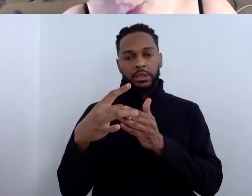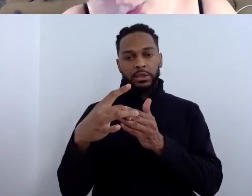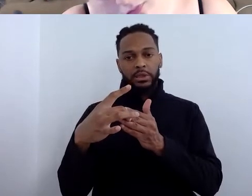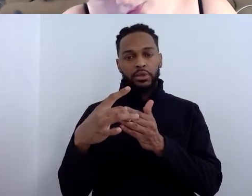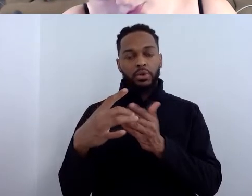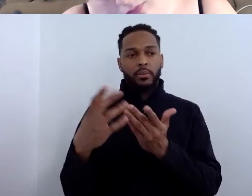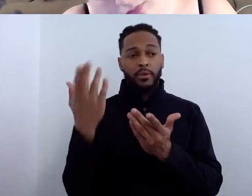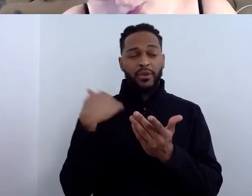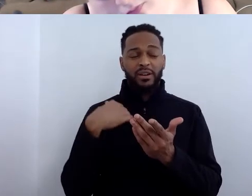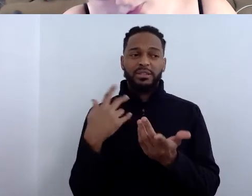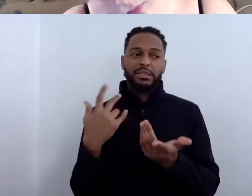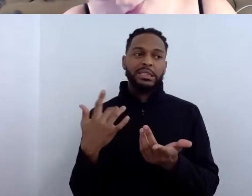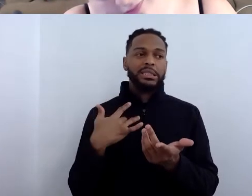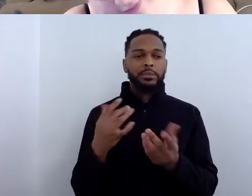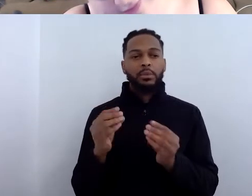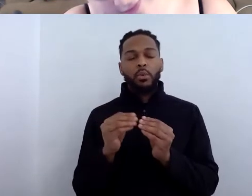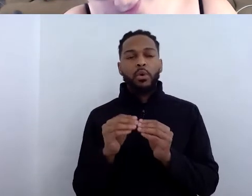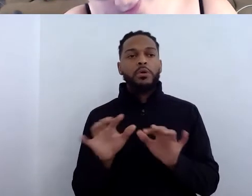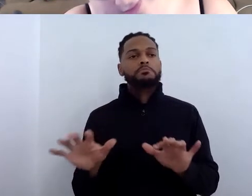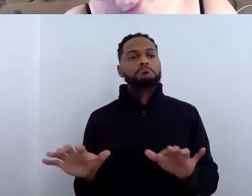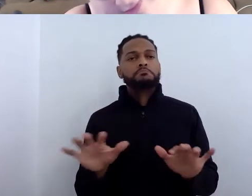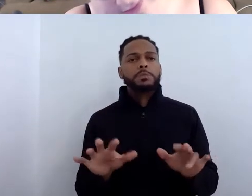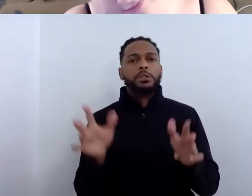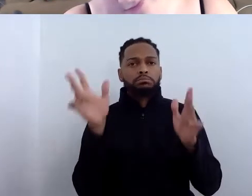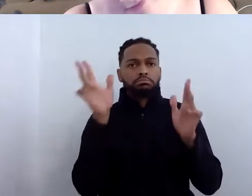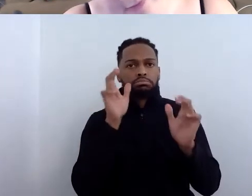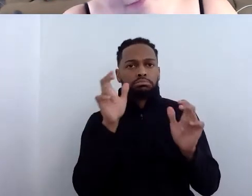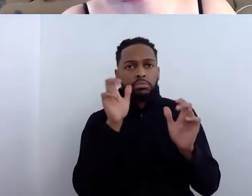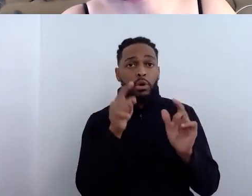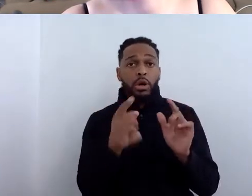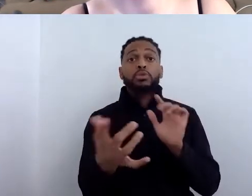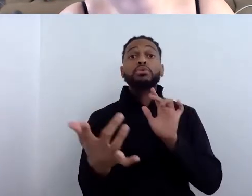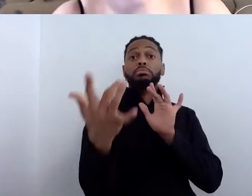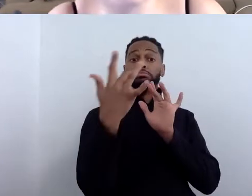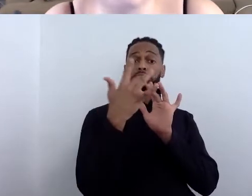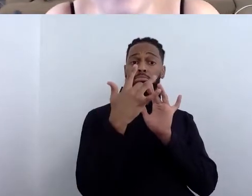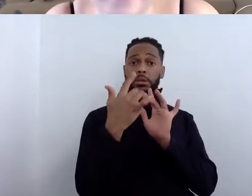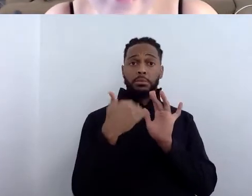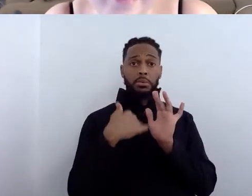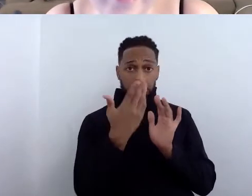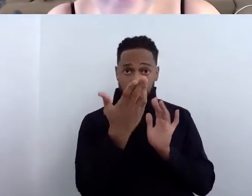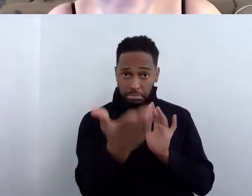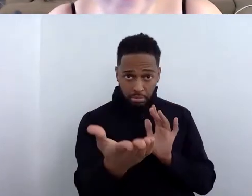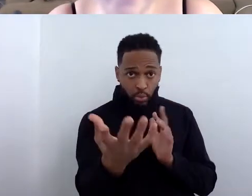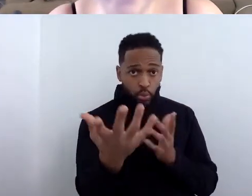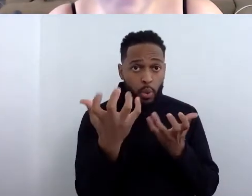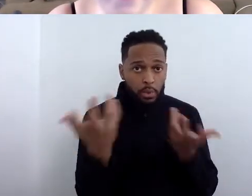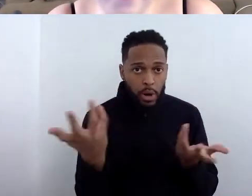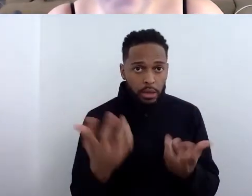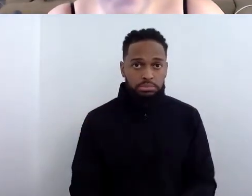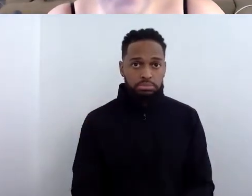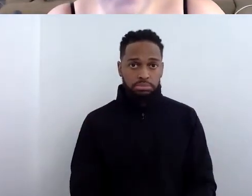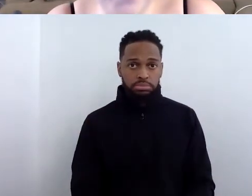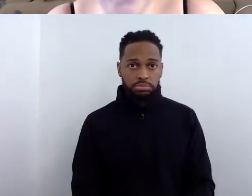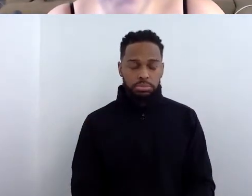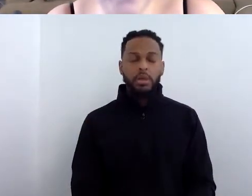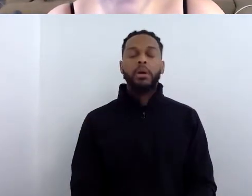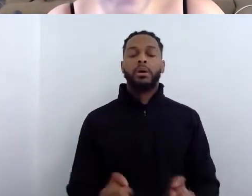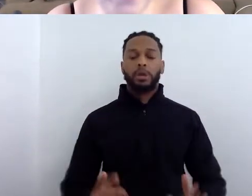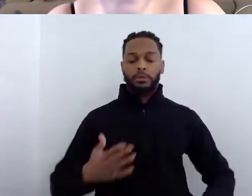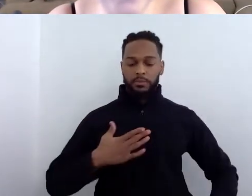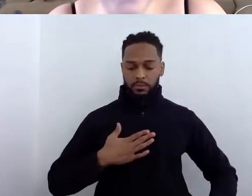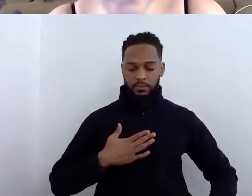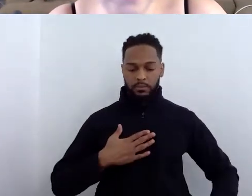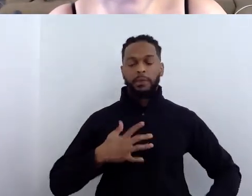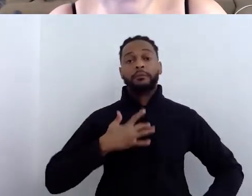passive over video. It's almost like, hey, you're calling me, what do you want? As opposed to, okay, you're in the office, it's my job to